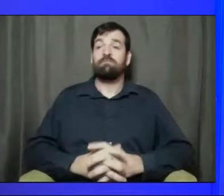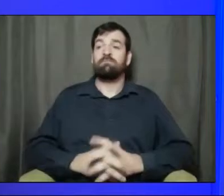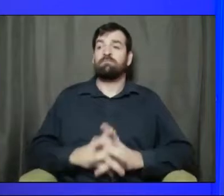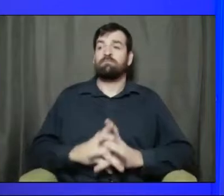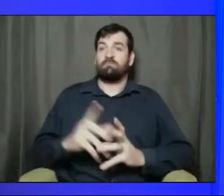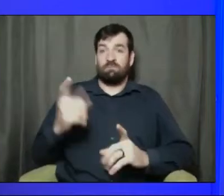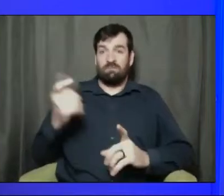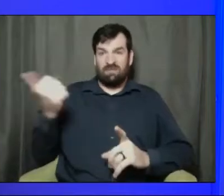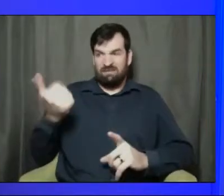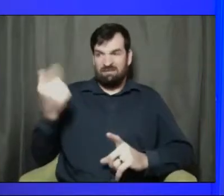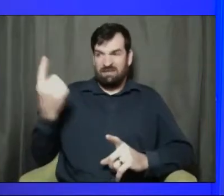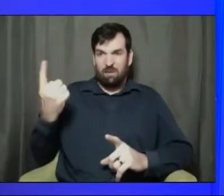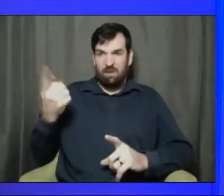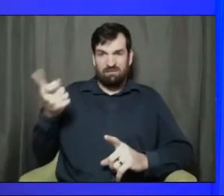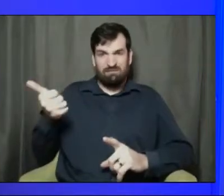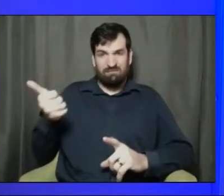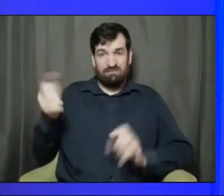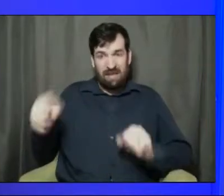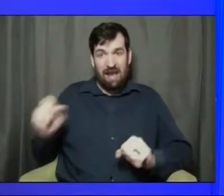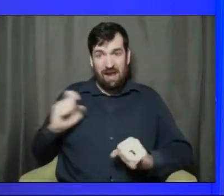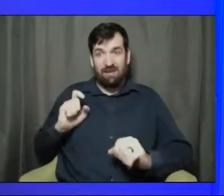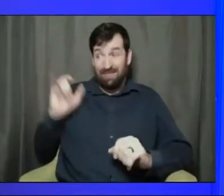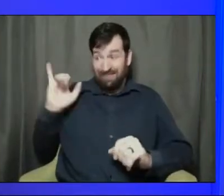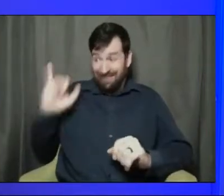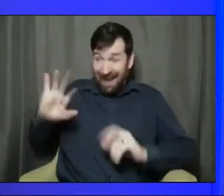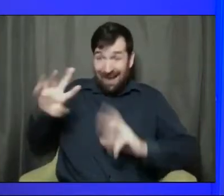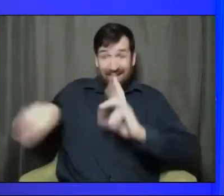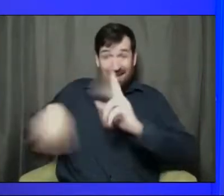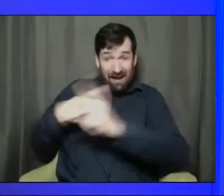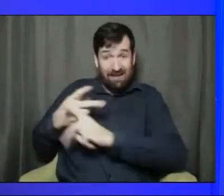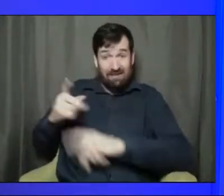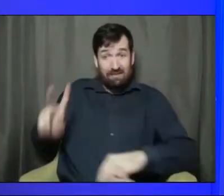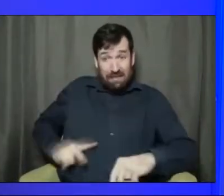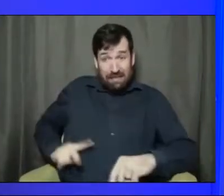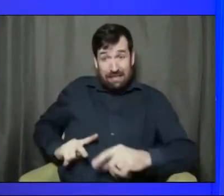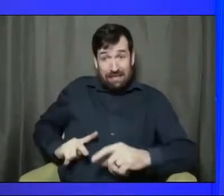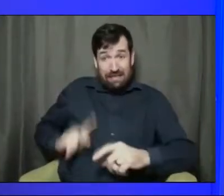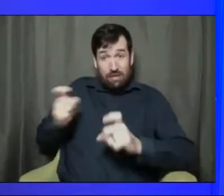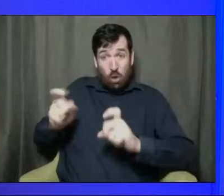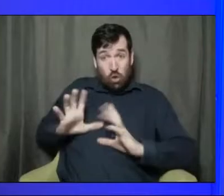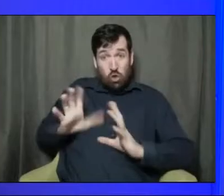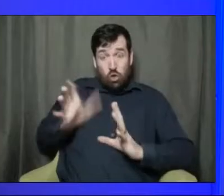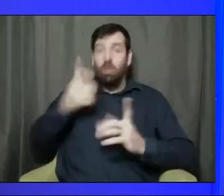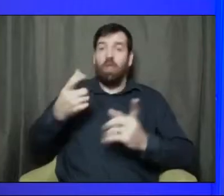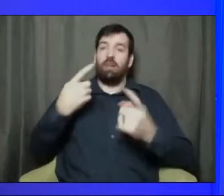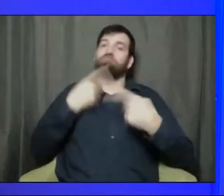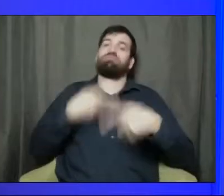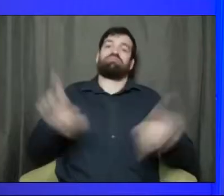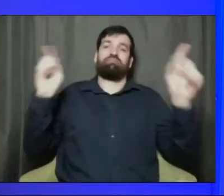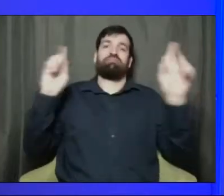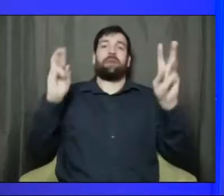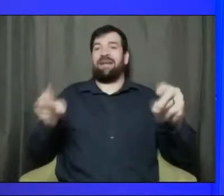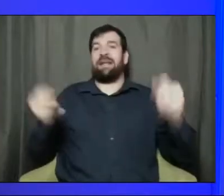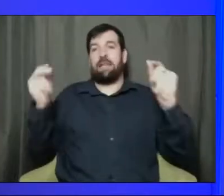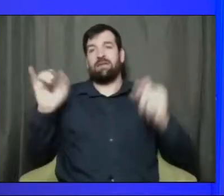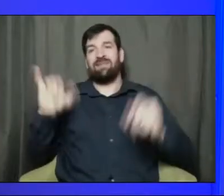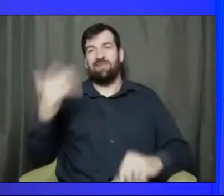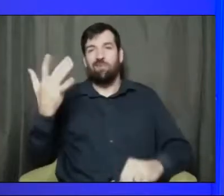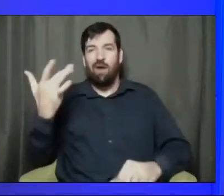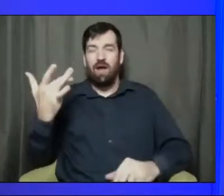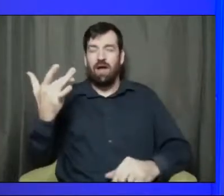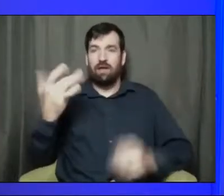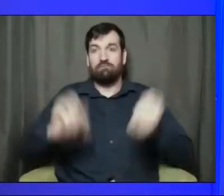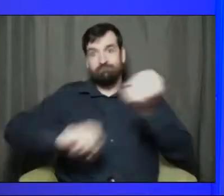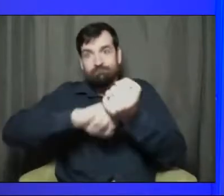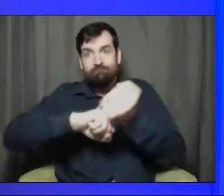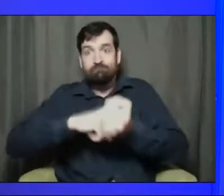of a kidney donor is going to do well right away, and that's really why we advocate for living donors,